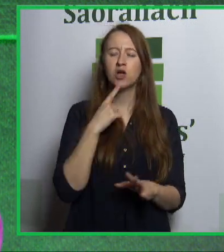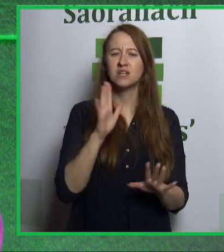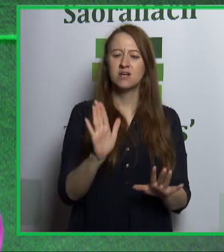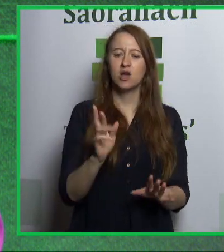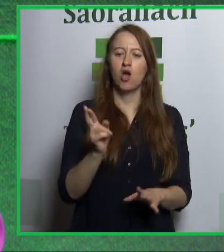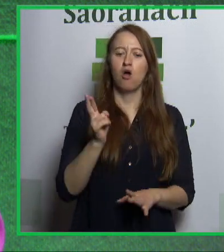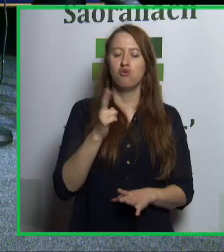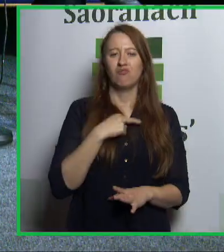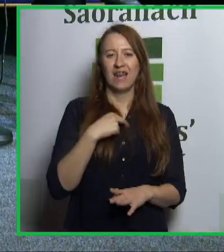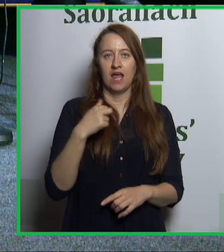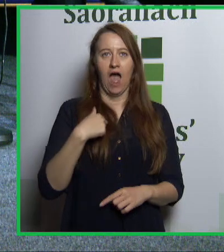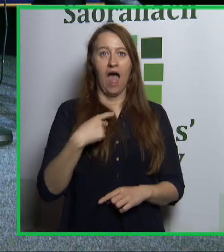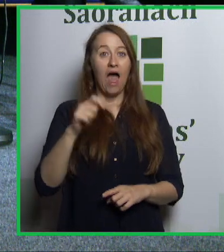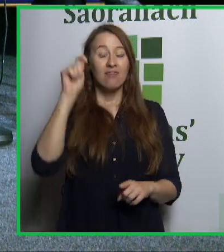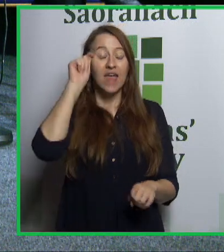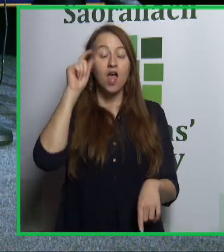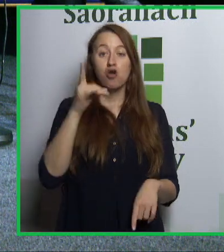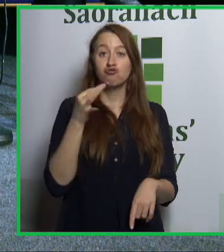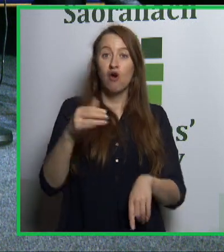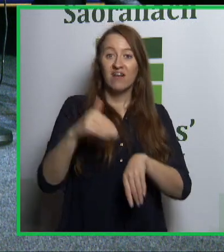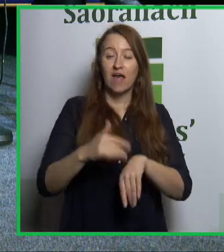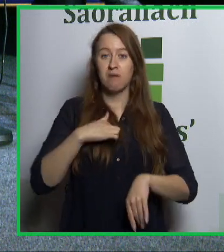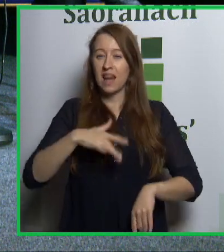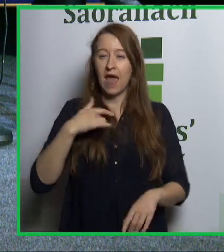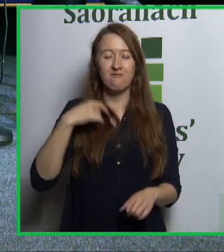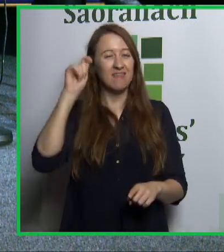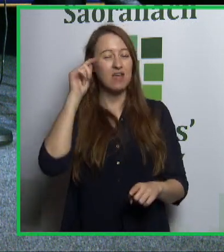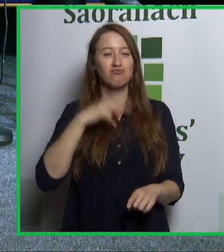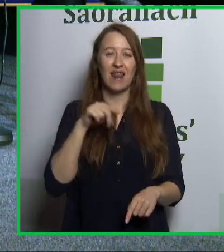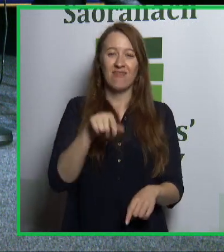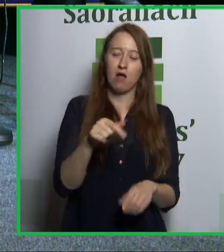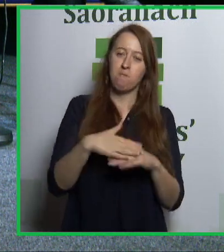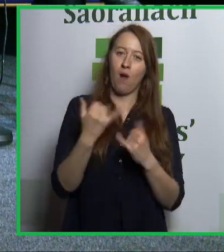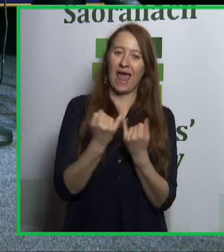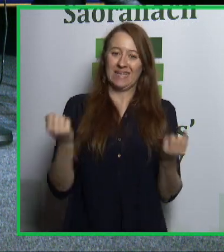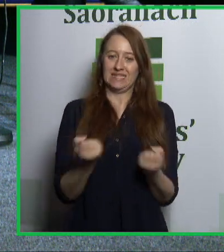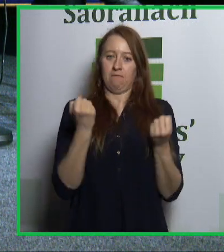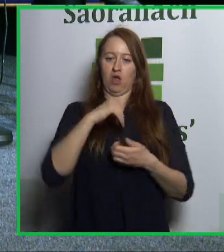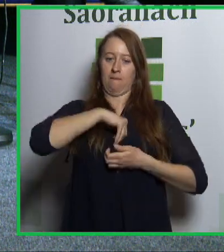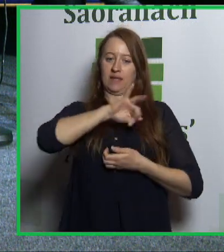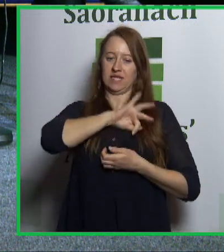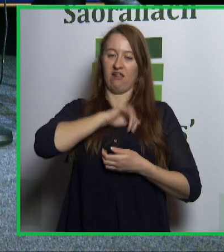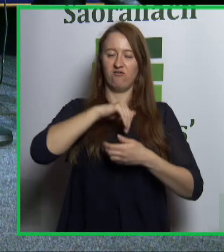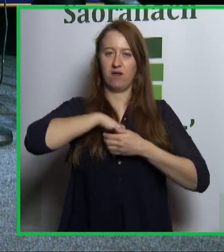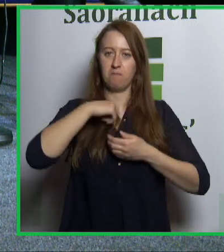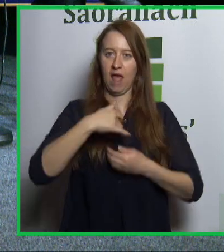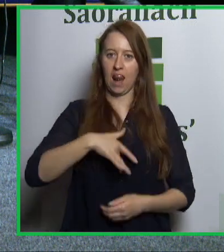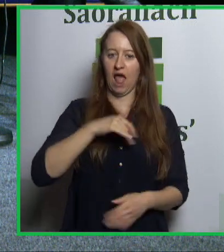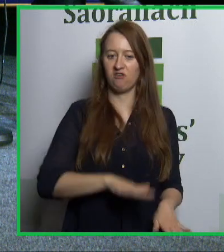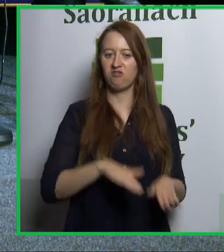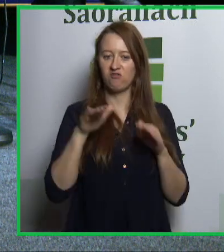drug is a symptom, if I'm honest with you. You know, we can pick a different drug and say it's this or that, it's the other. I think I